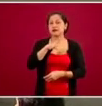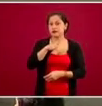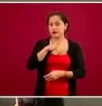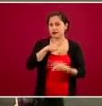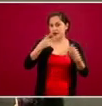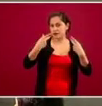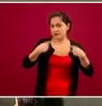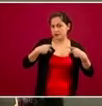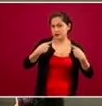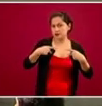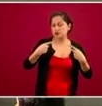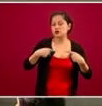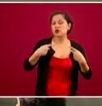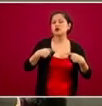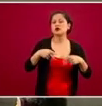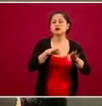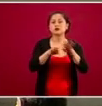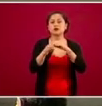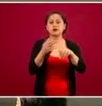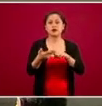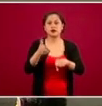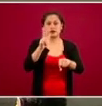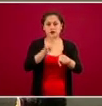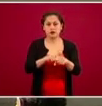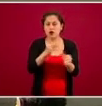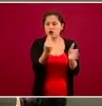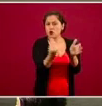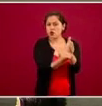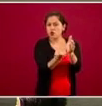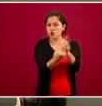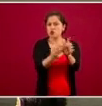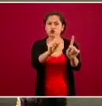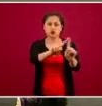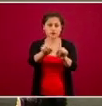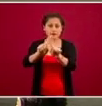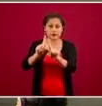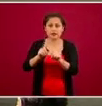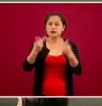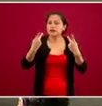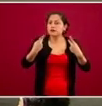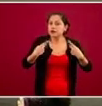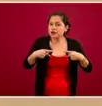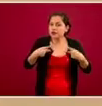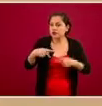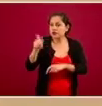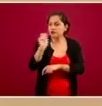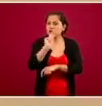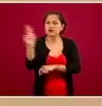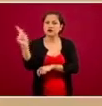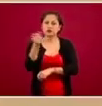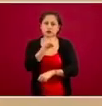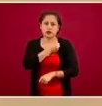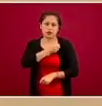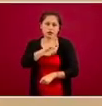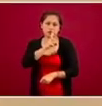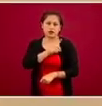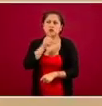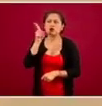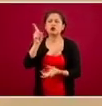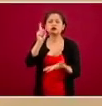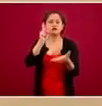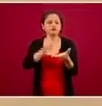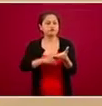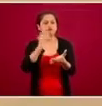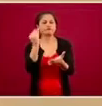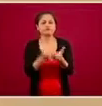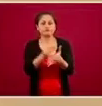is specifically directed to the medical practitioners and to the health personnel in